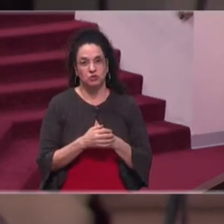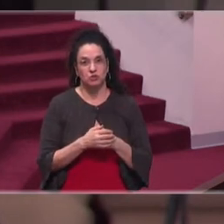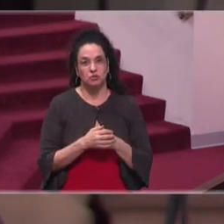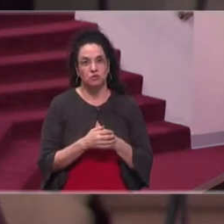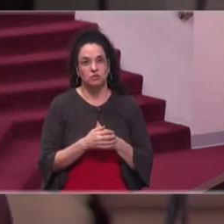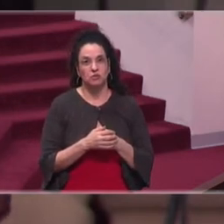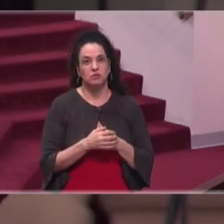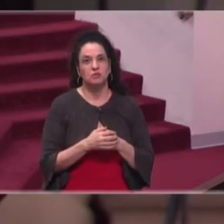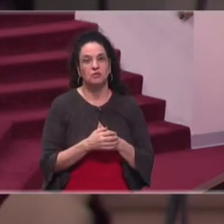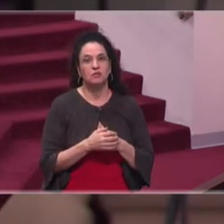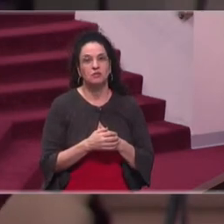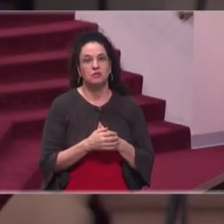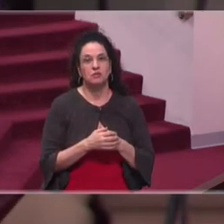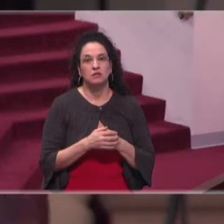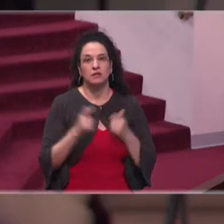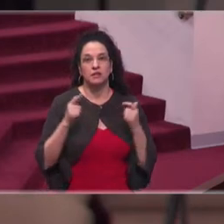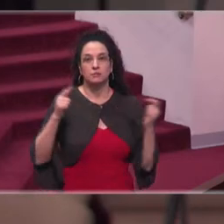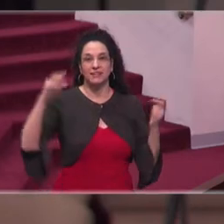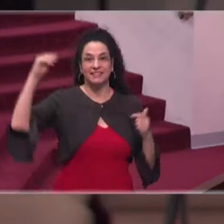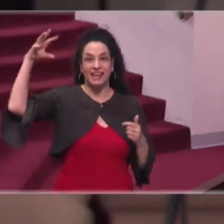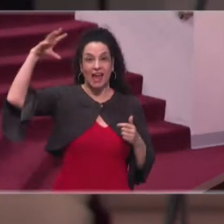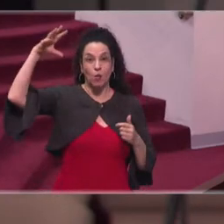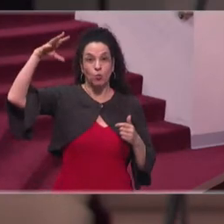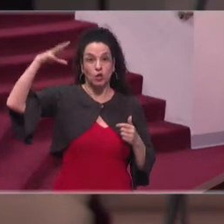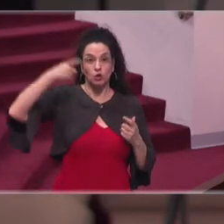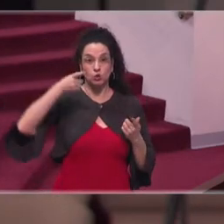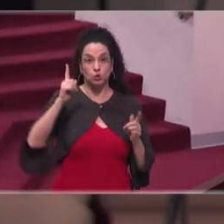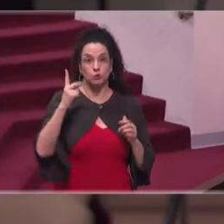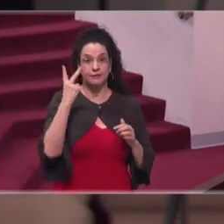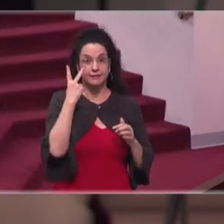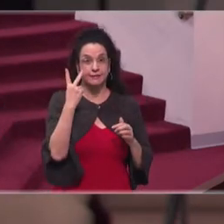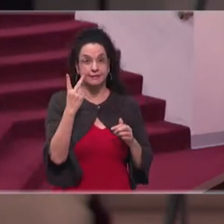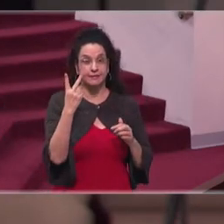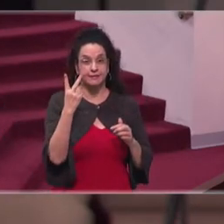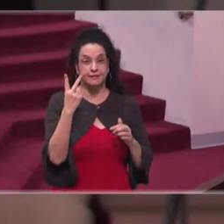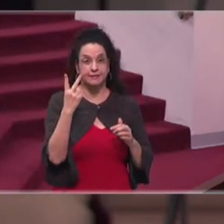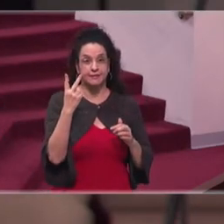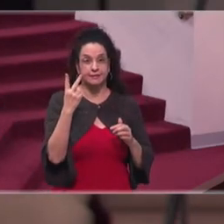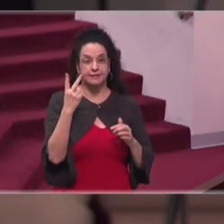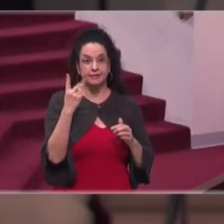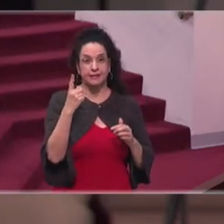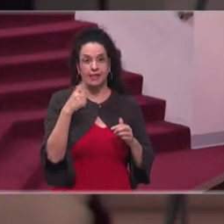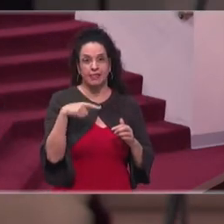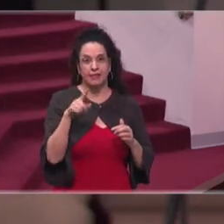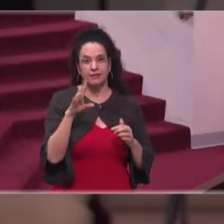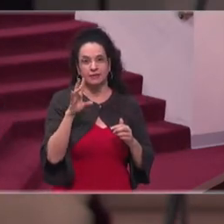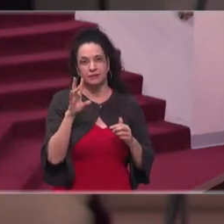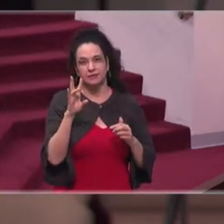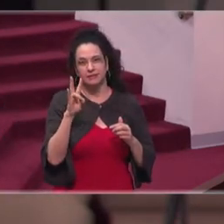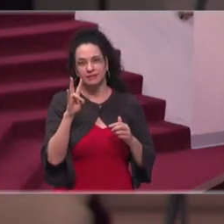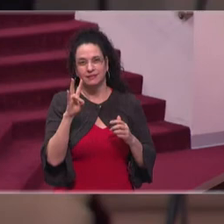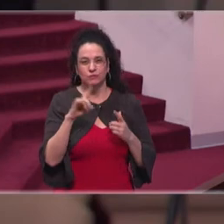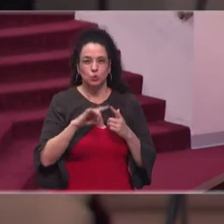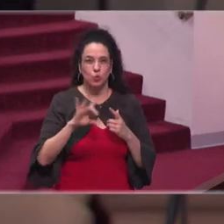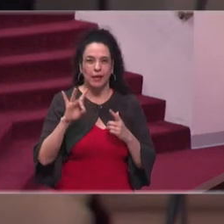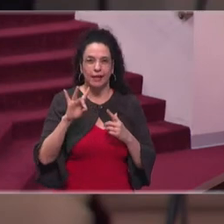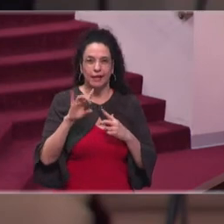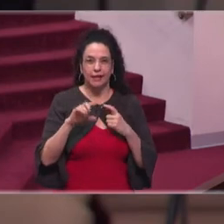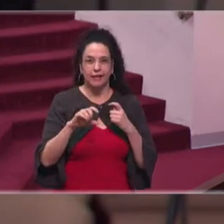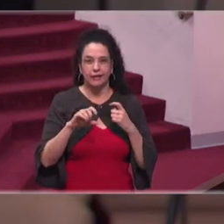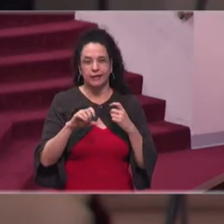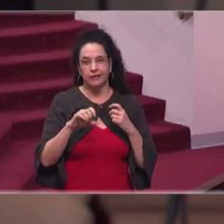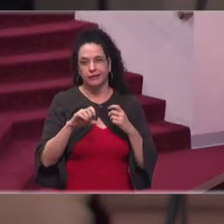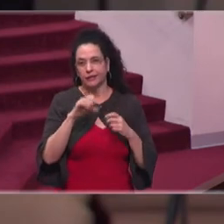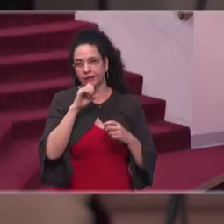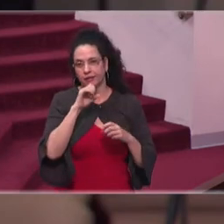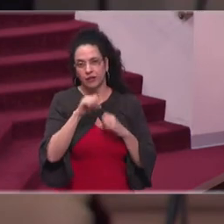These big cameras that you see here, they are about 7 or 8 years old. You know what that